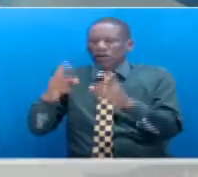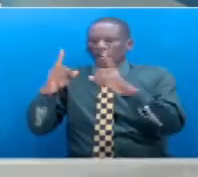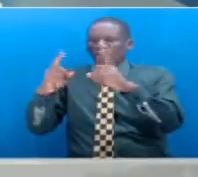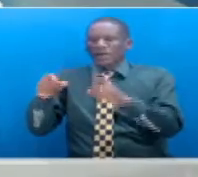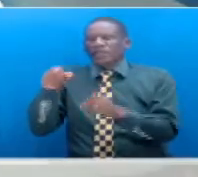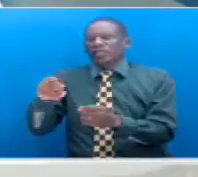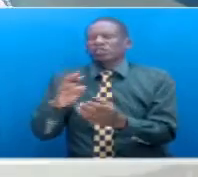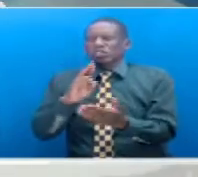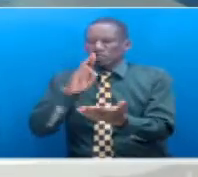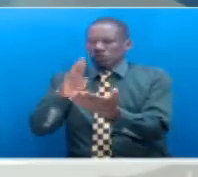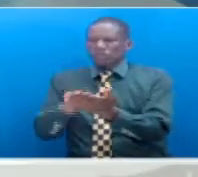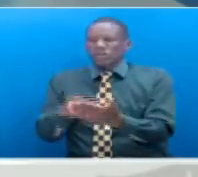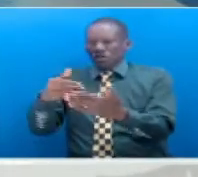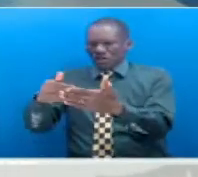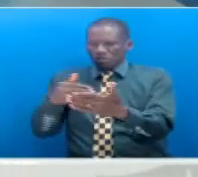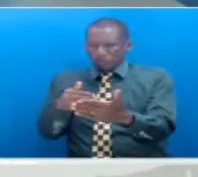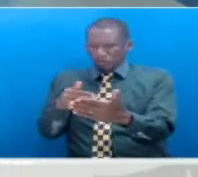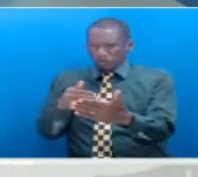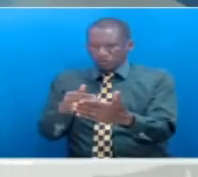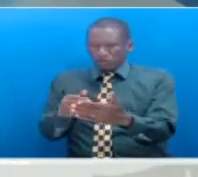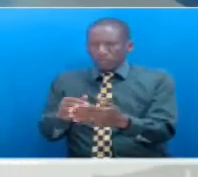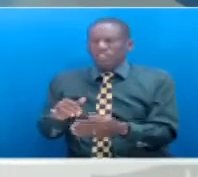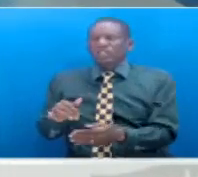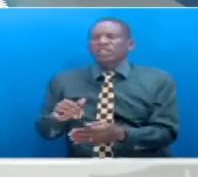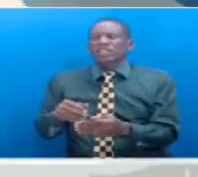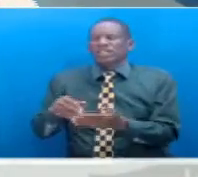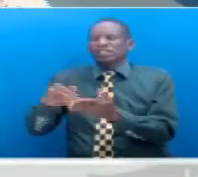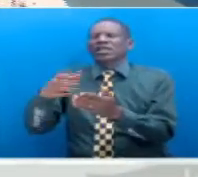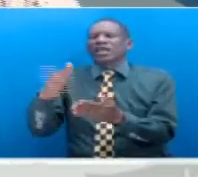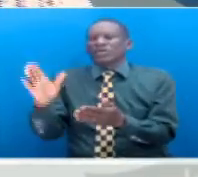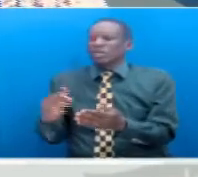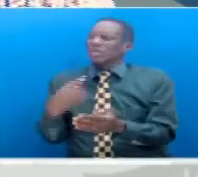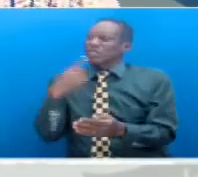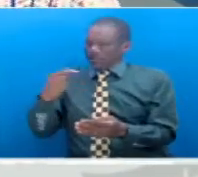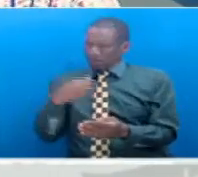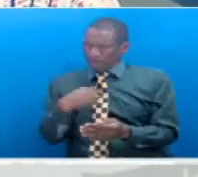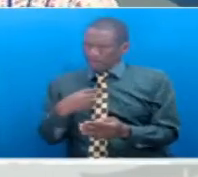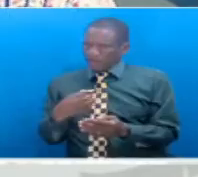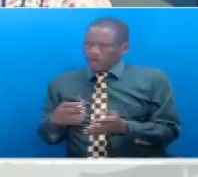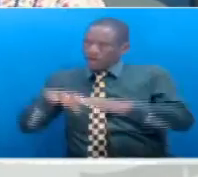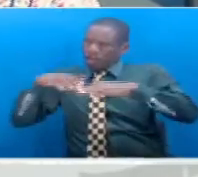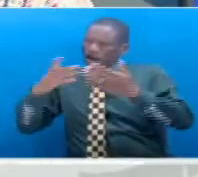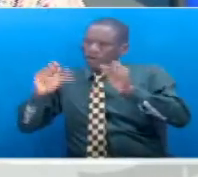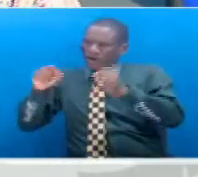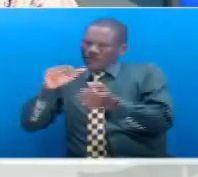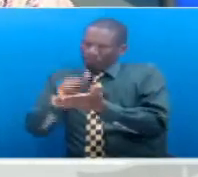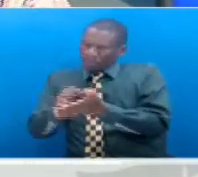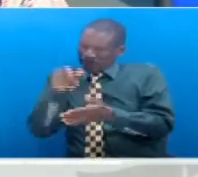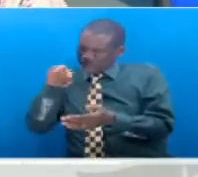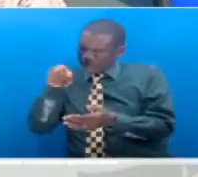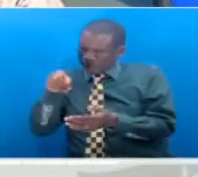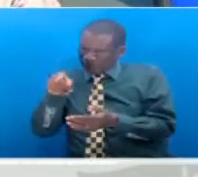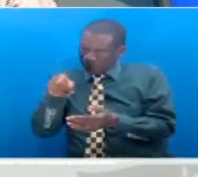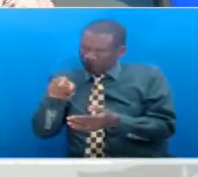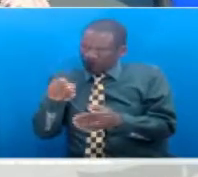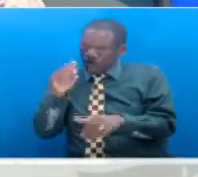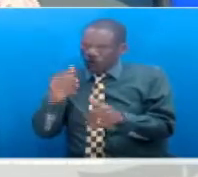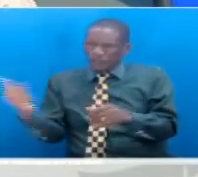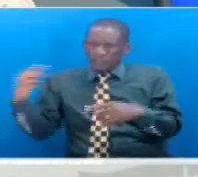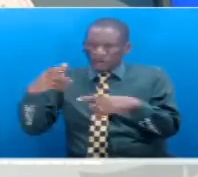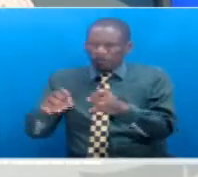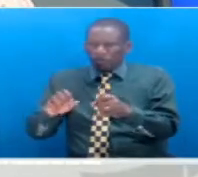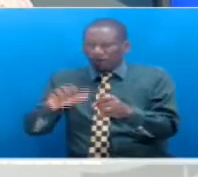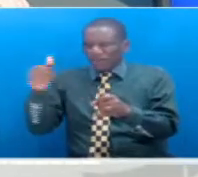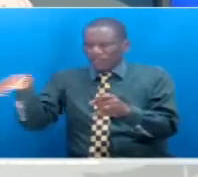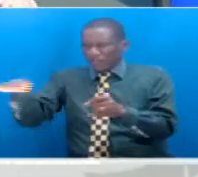it. Okay. Before they go out. You tell me, how can that one that is coming from